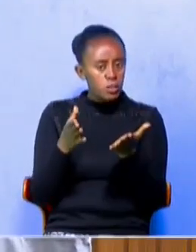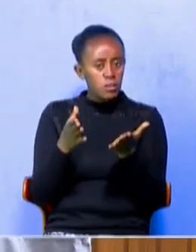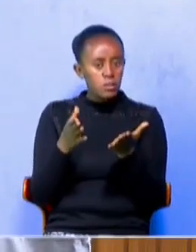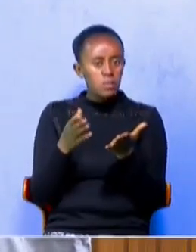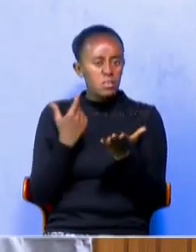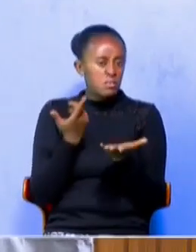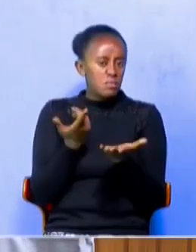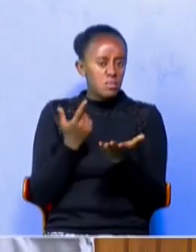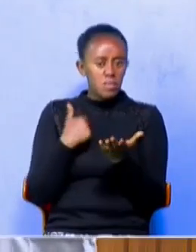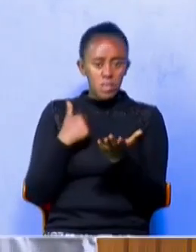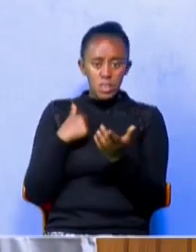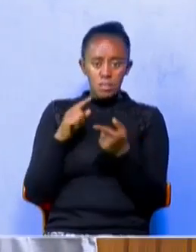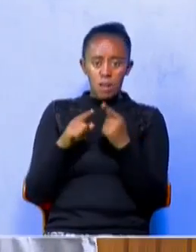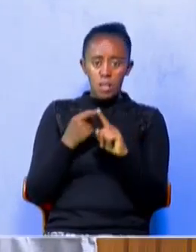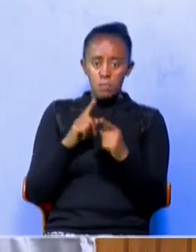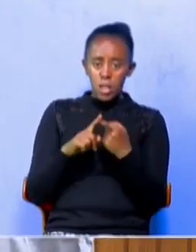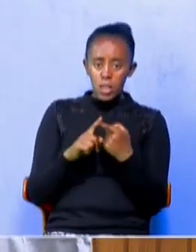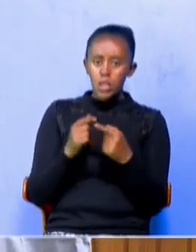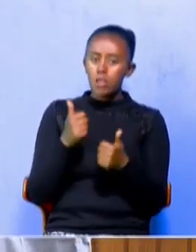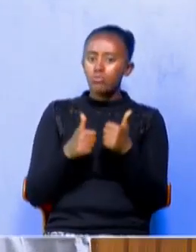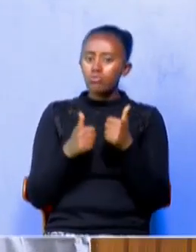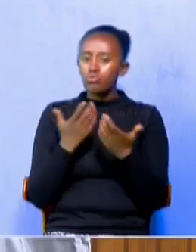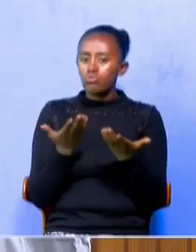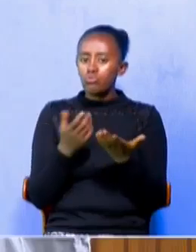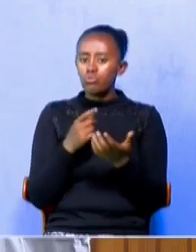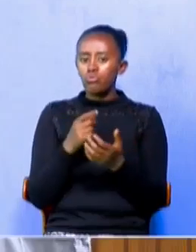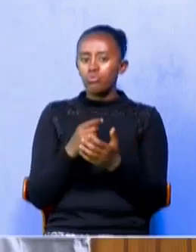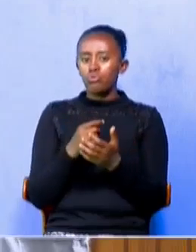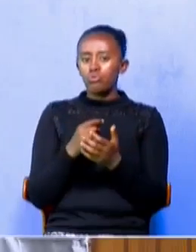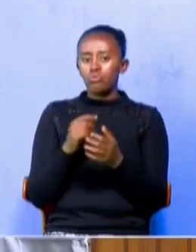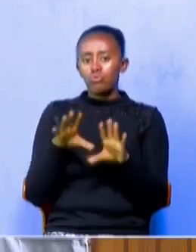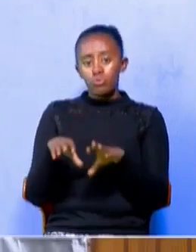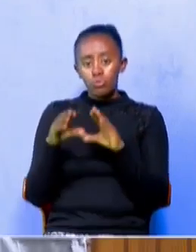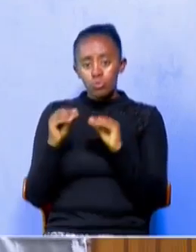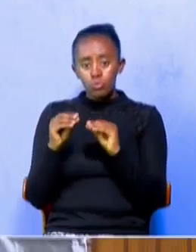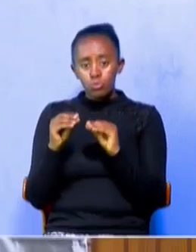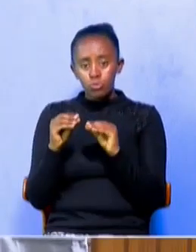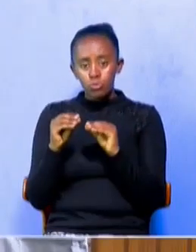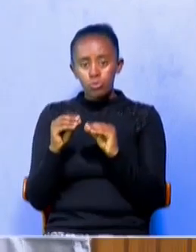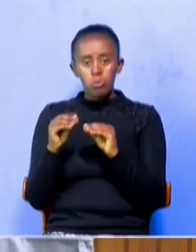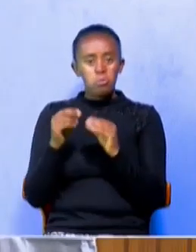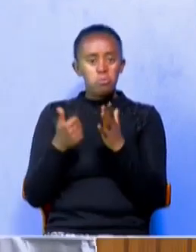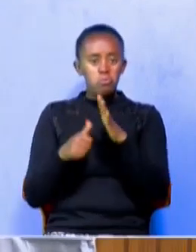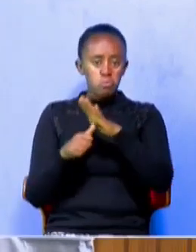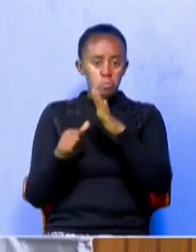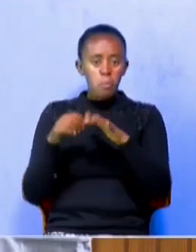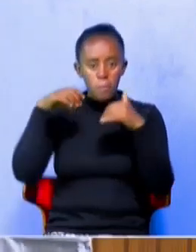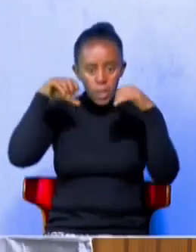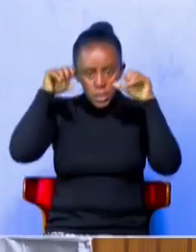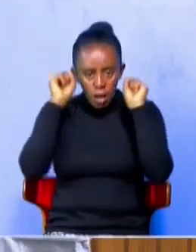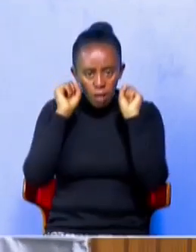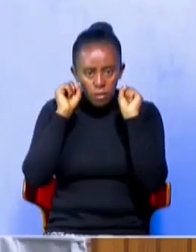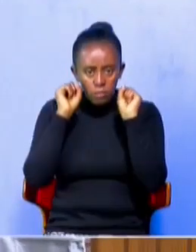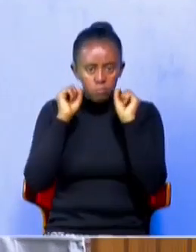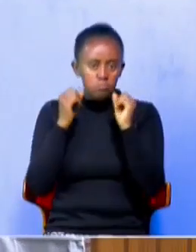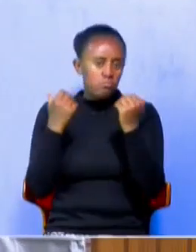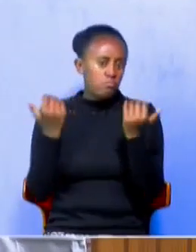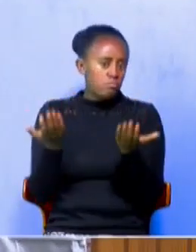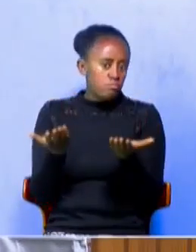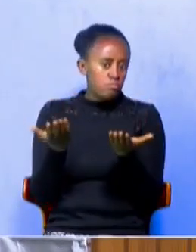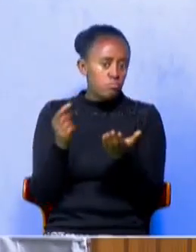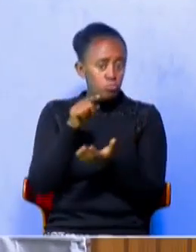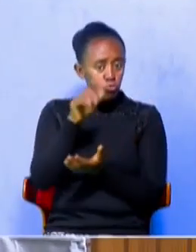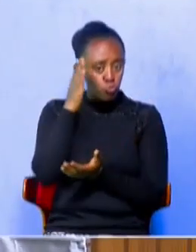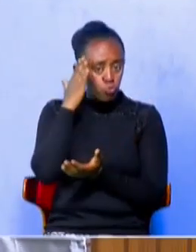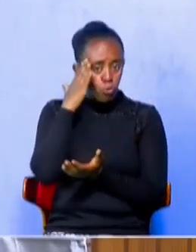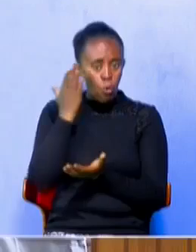Is that one of my classmates? Is that the student council president? Who is that? You have to